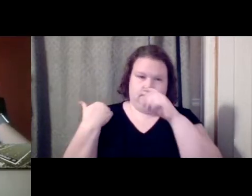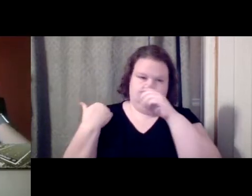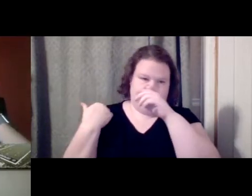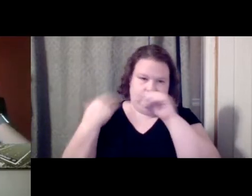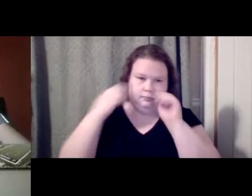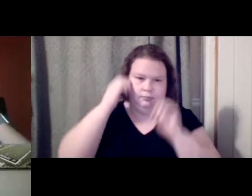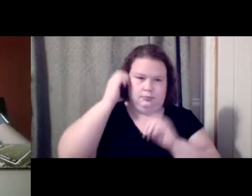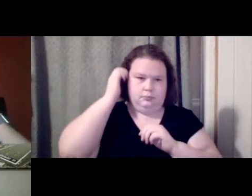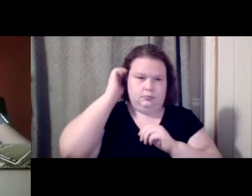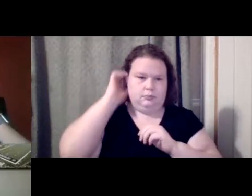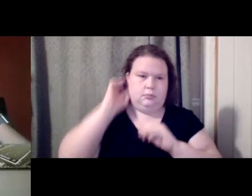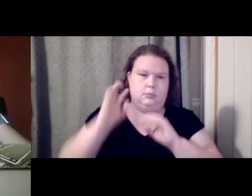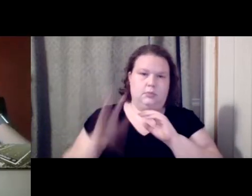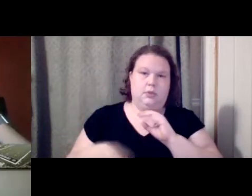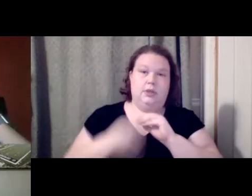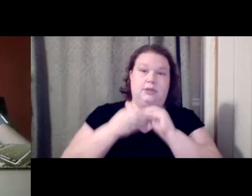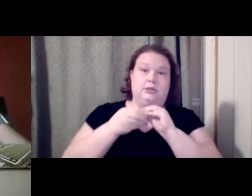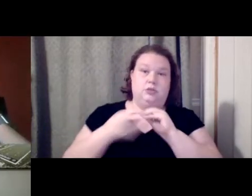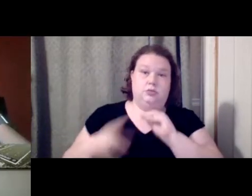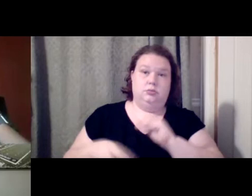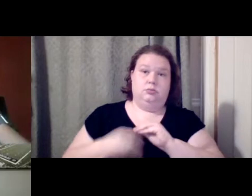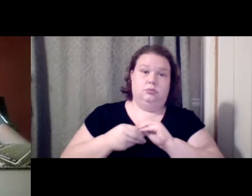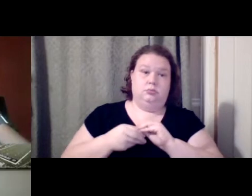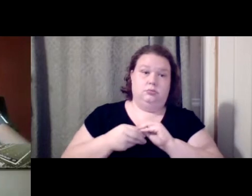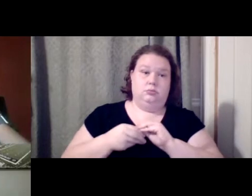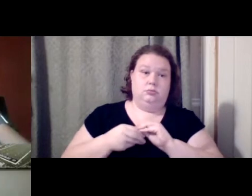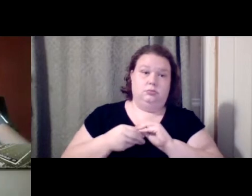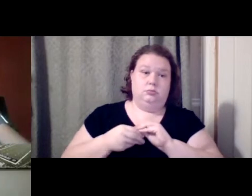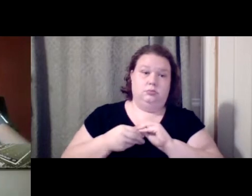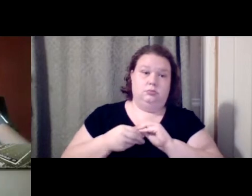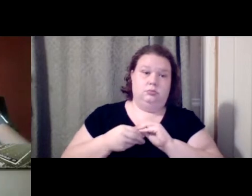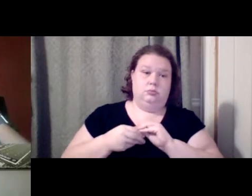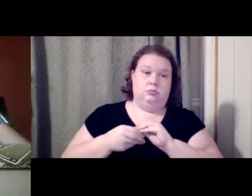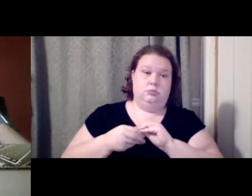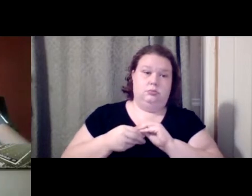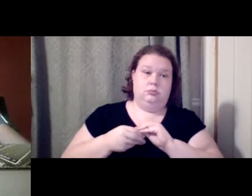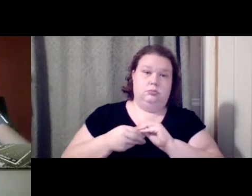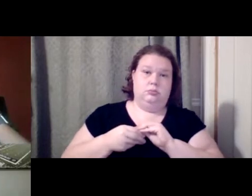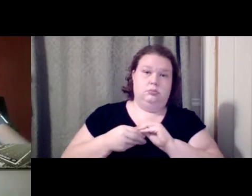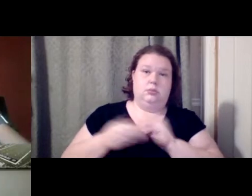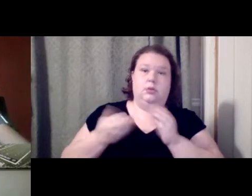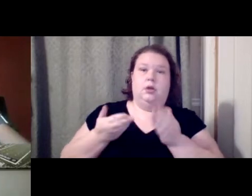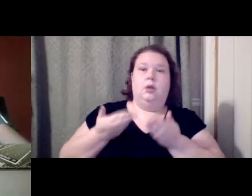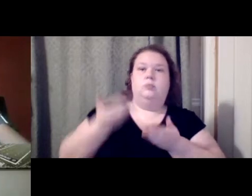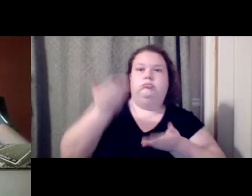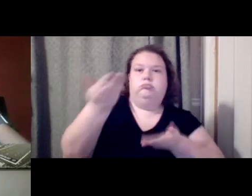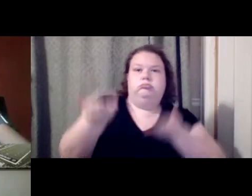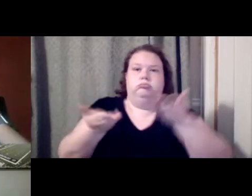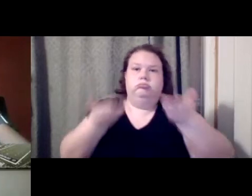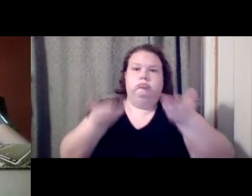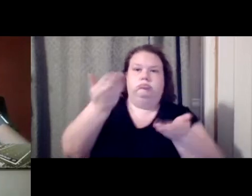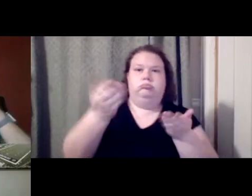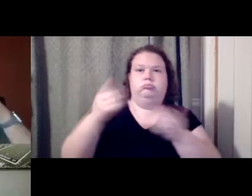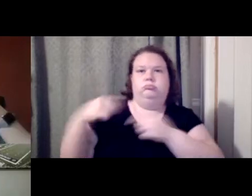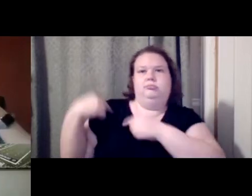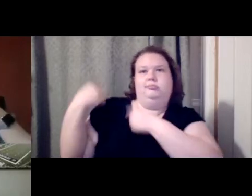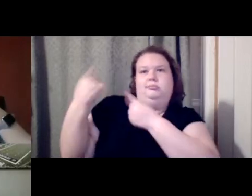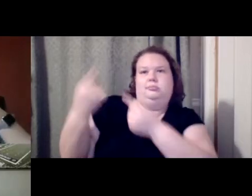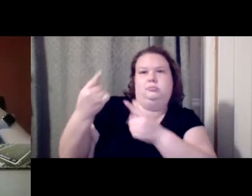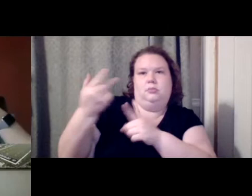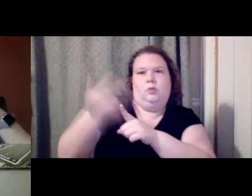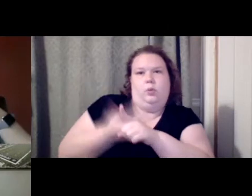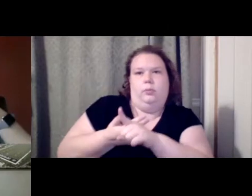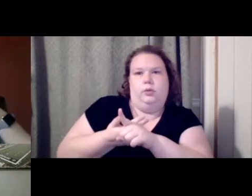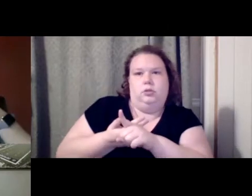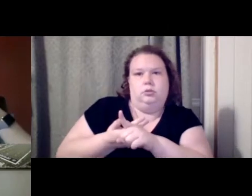those additional efforts are inherently wrapped and have been presented within this process over the last few months. Ms. Kornblum